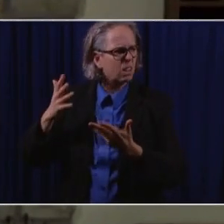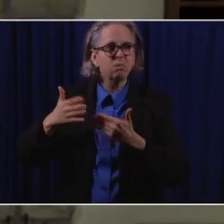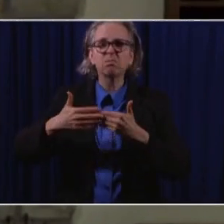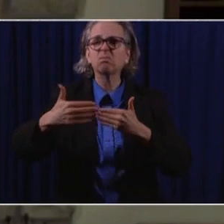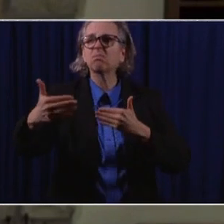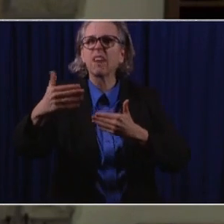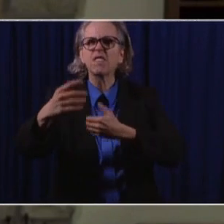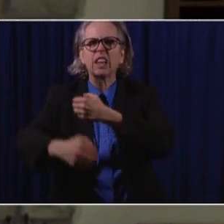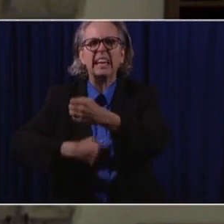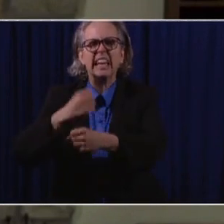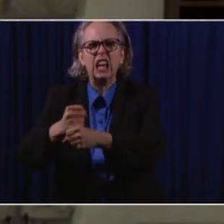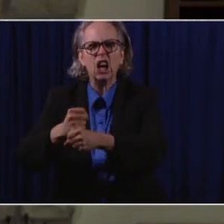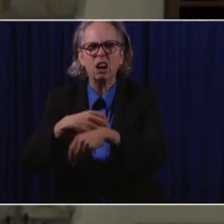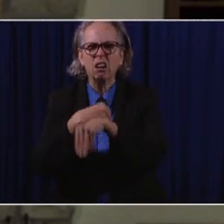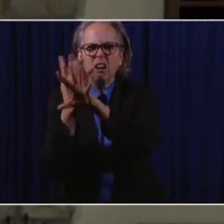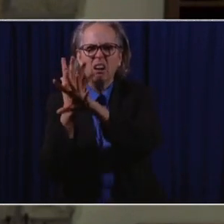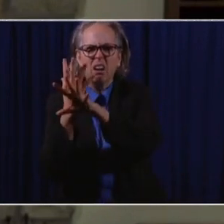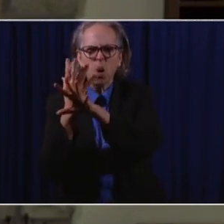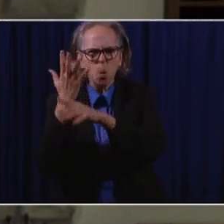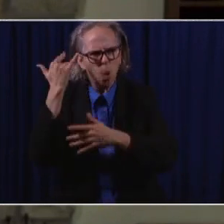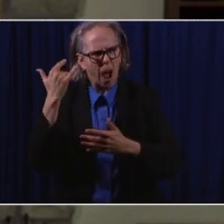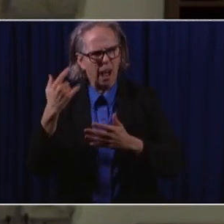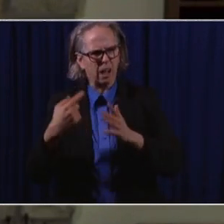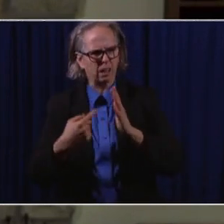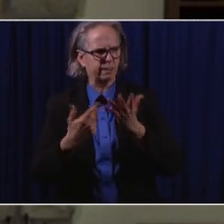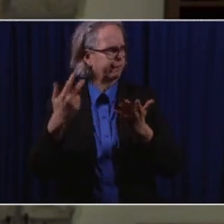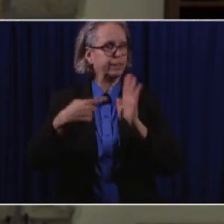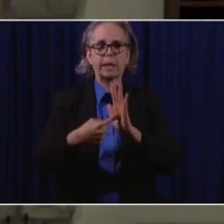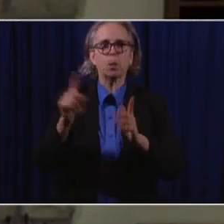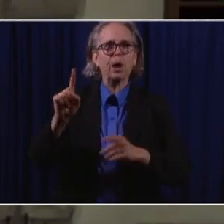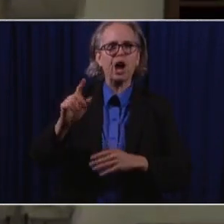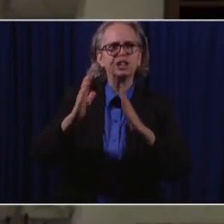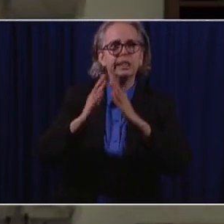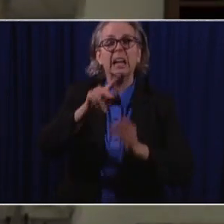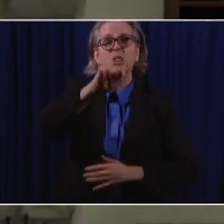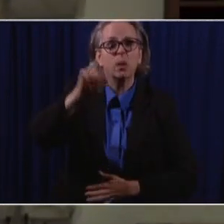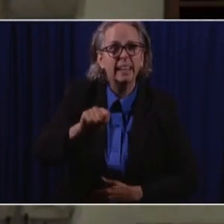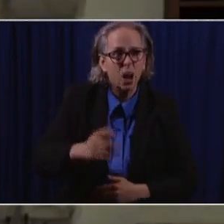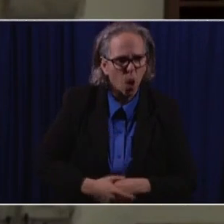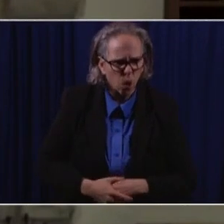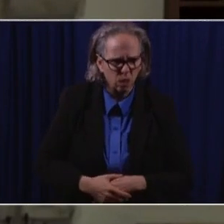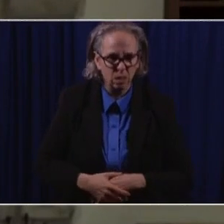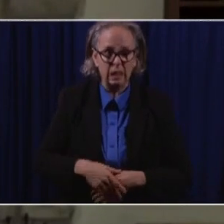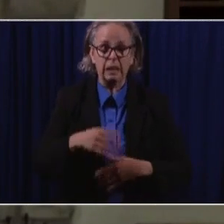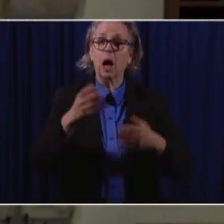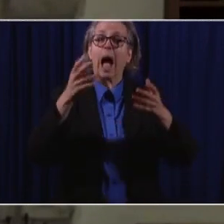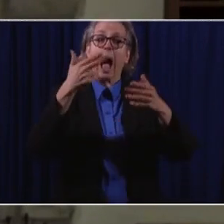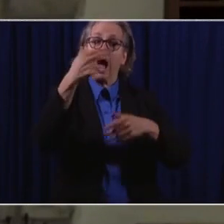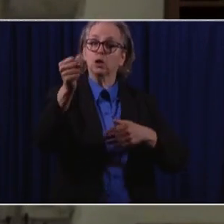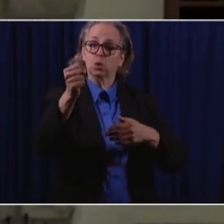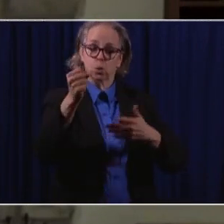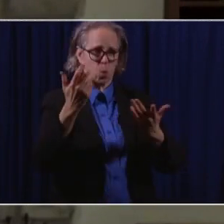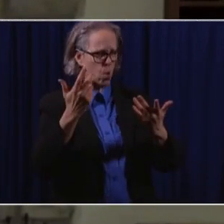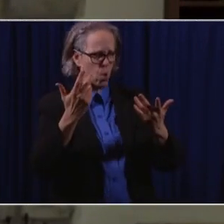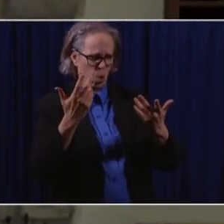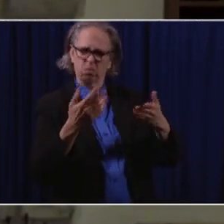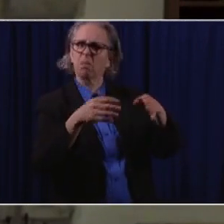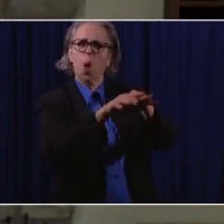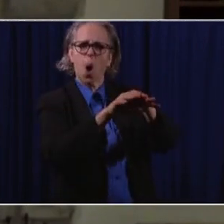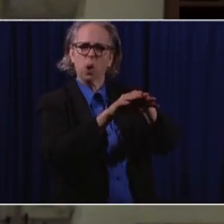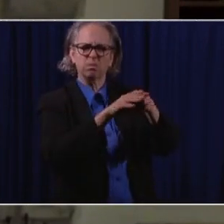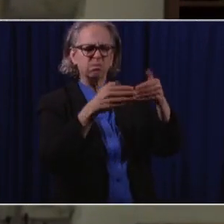the decision to keep their high schools closed through the end of the semester, meaning that in Toledo, for these